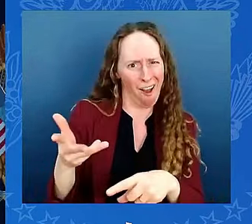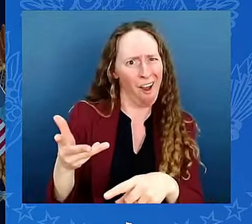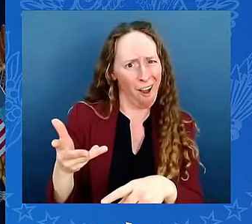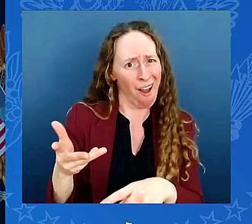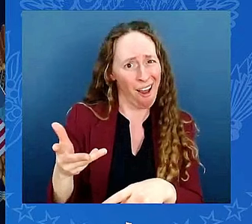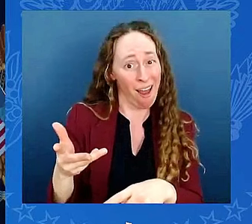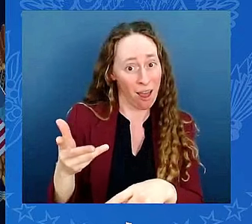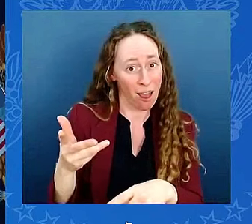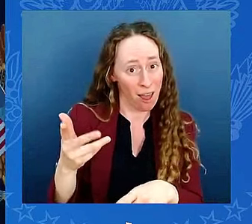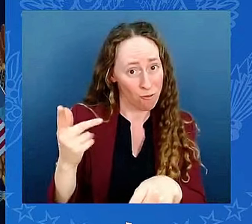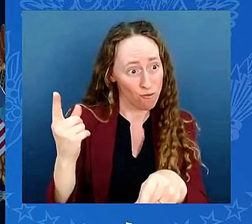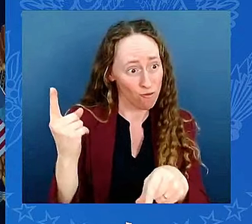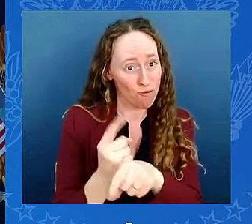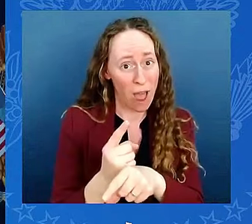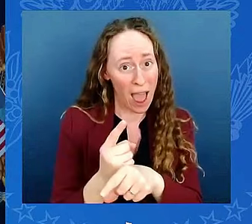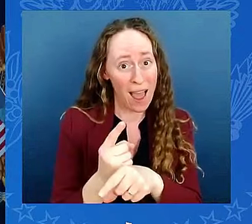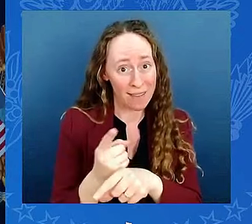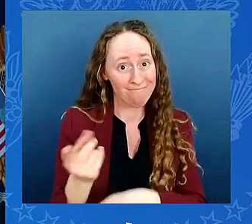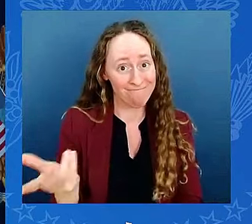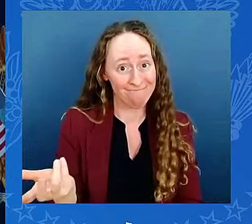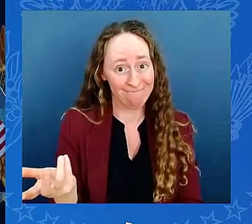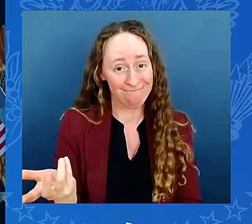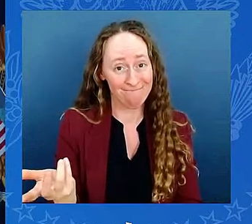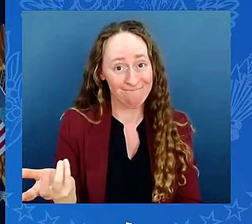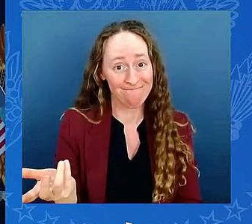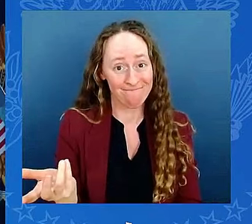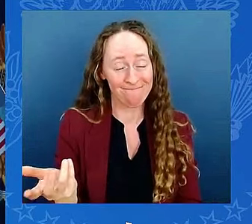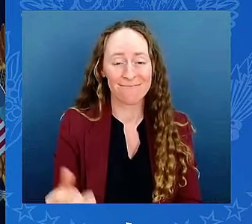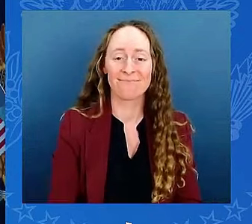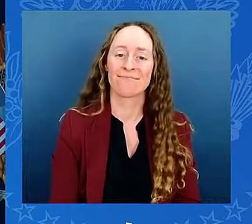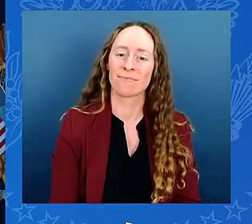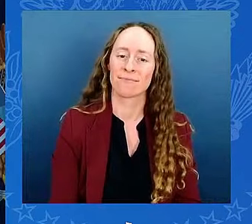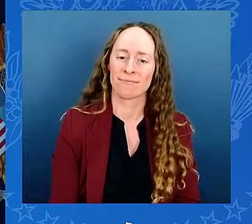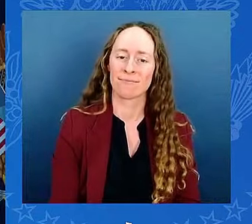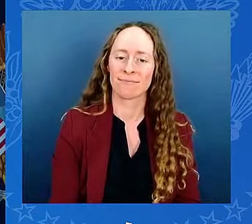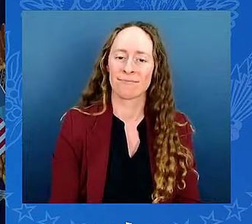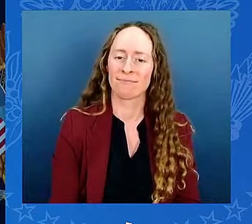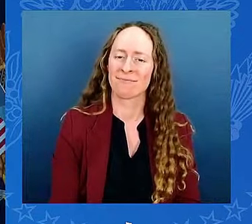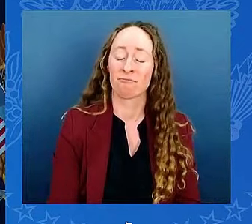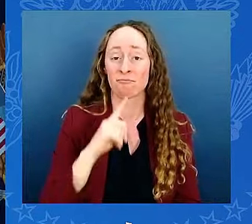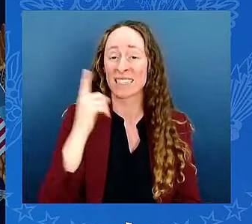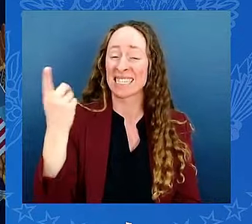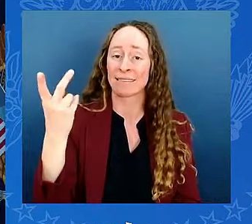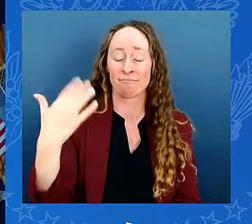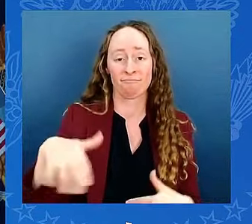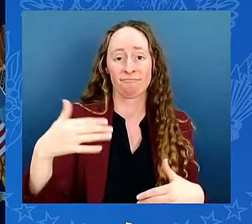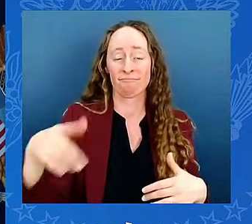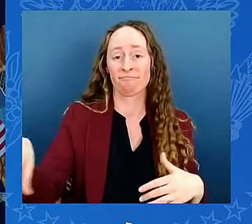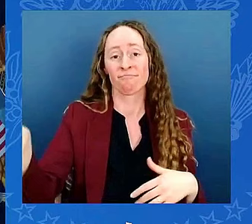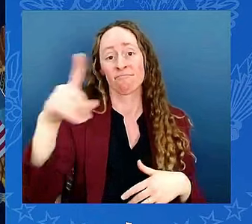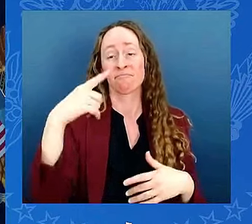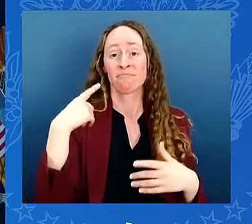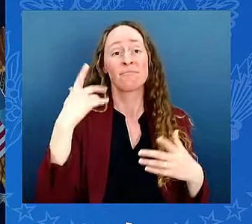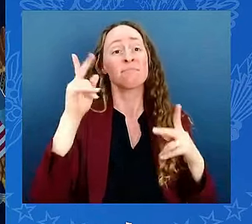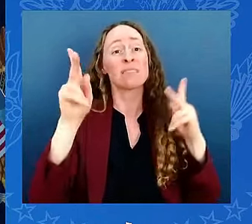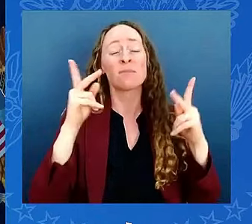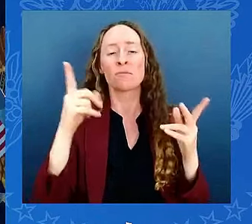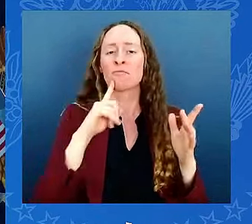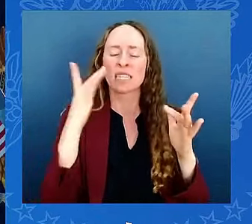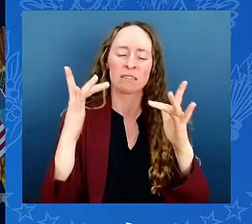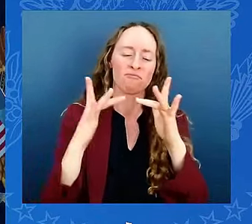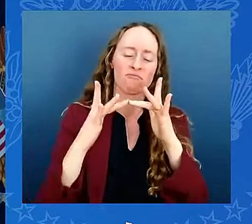Clearly, the Supreme Court and my predecessors have no clue about the power of women in America. Let me close with